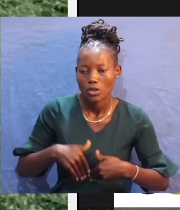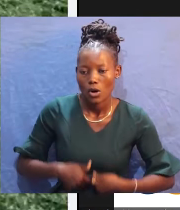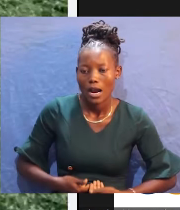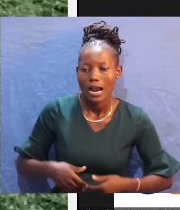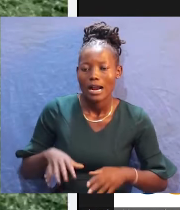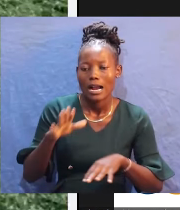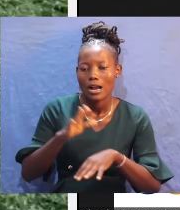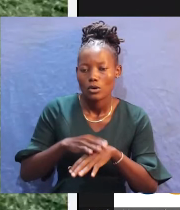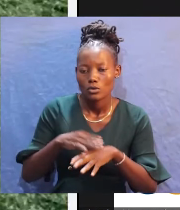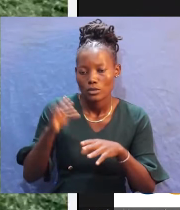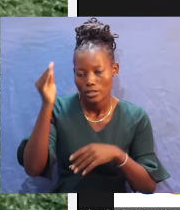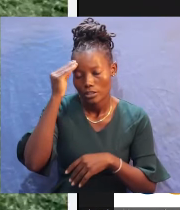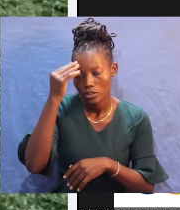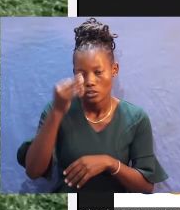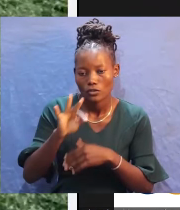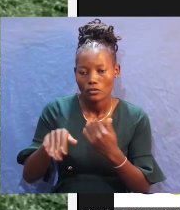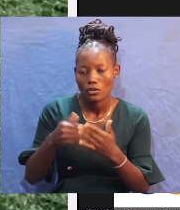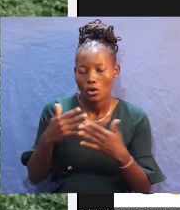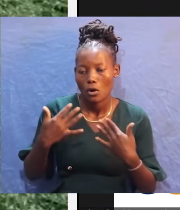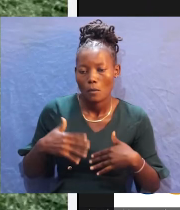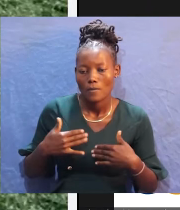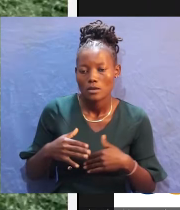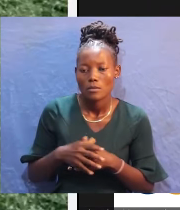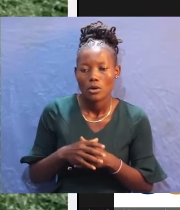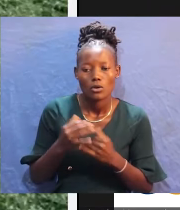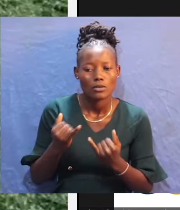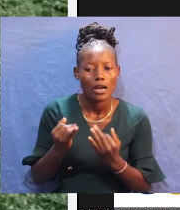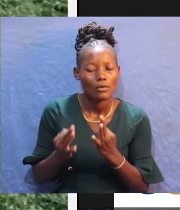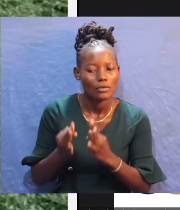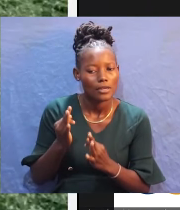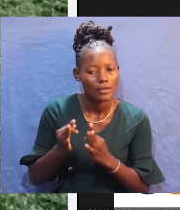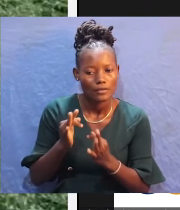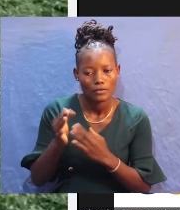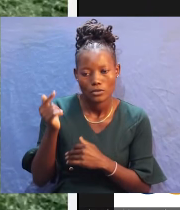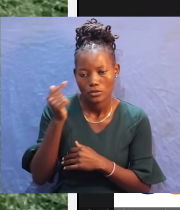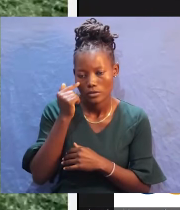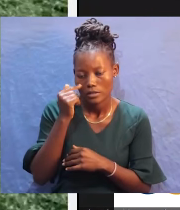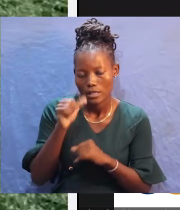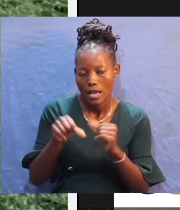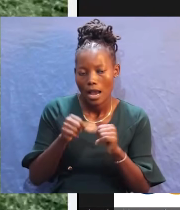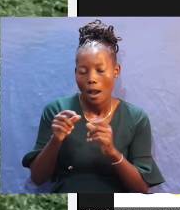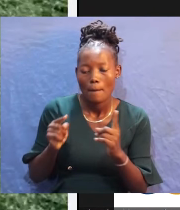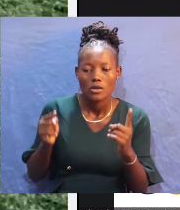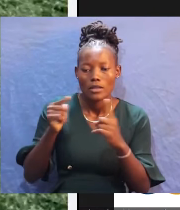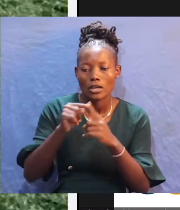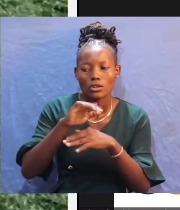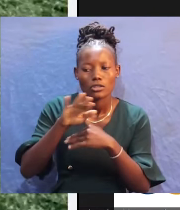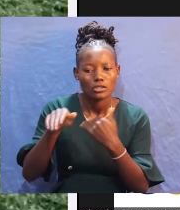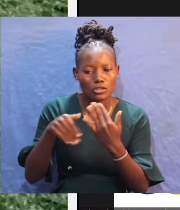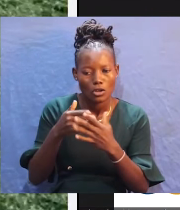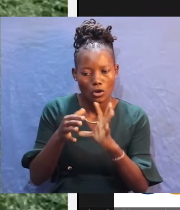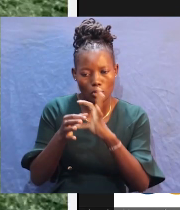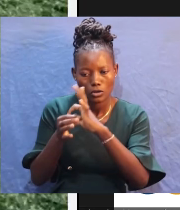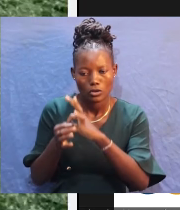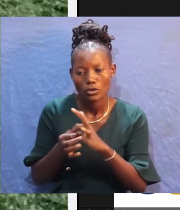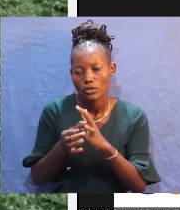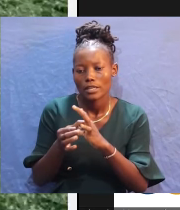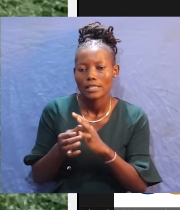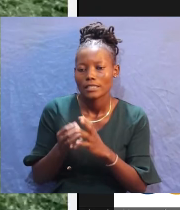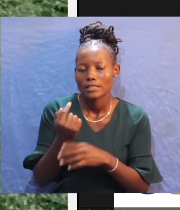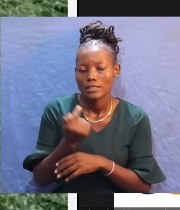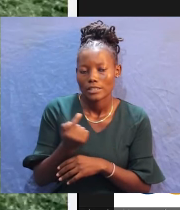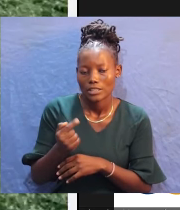of life skills for the youngsters to attain some specific development objectives. I